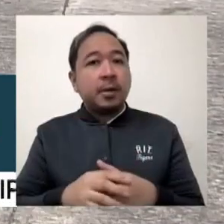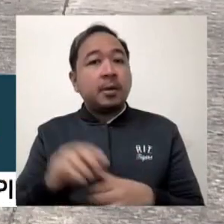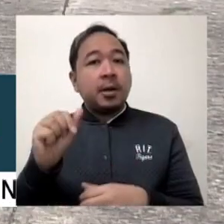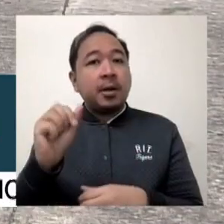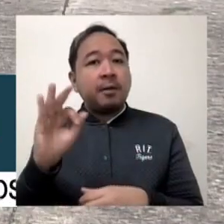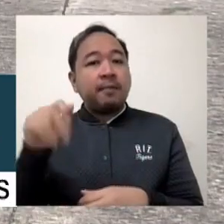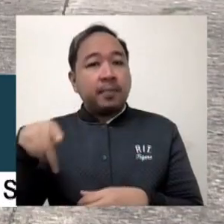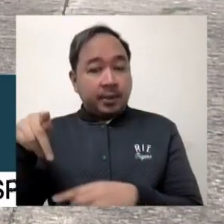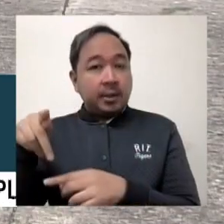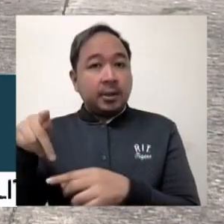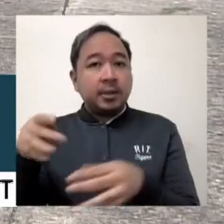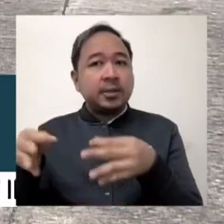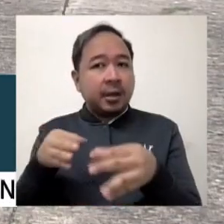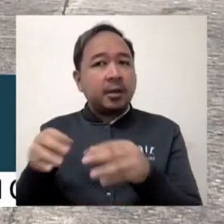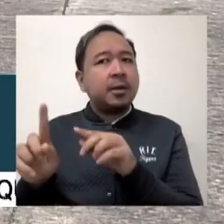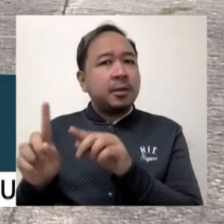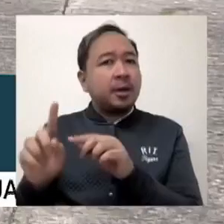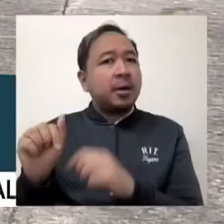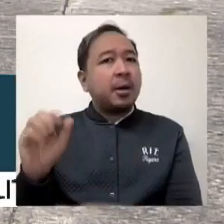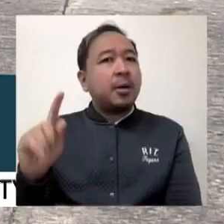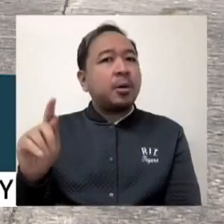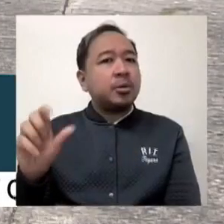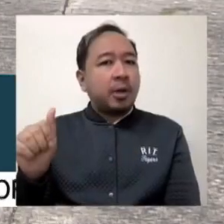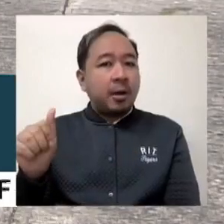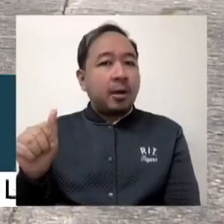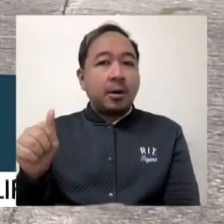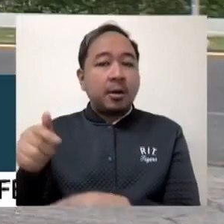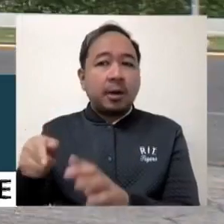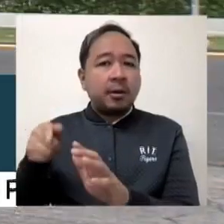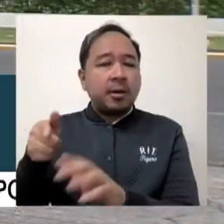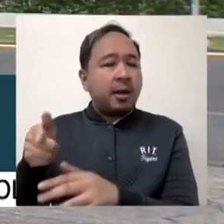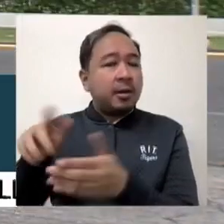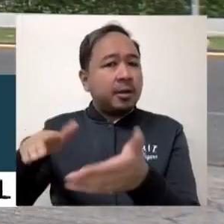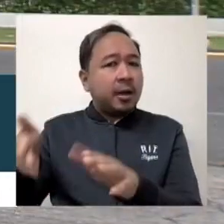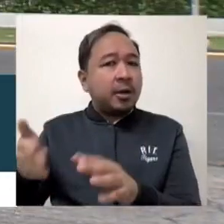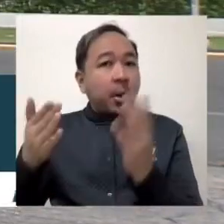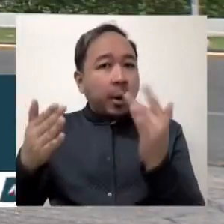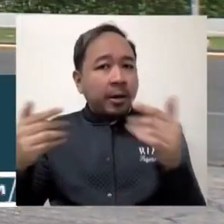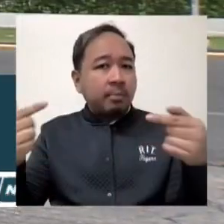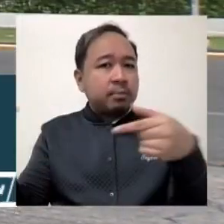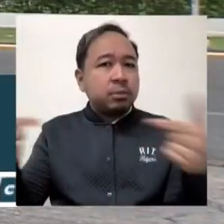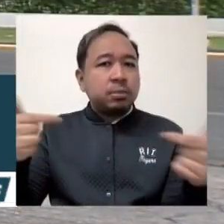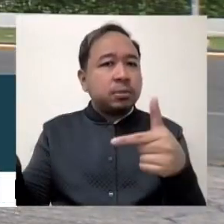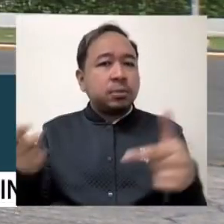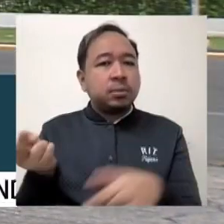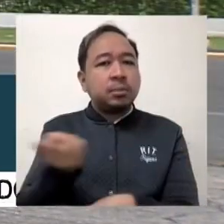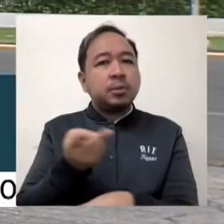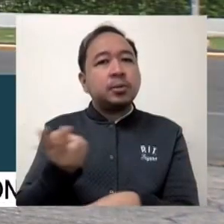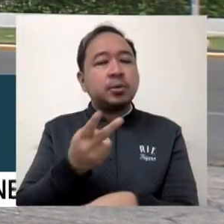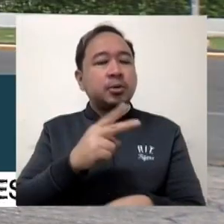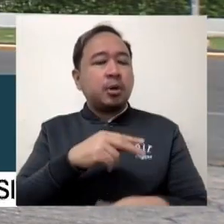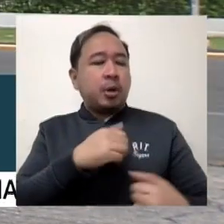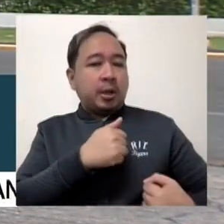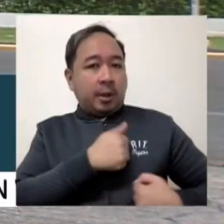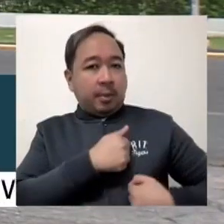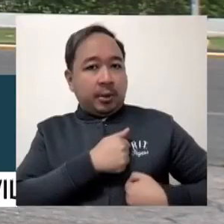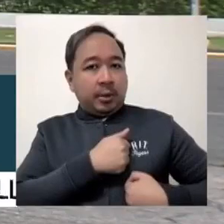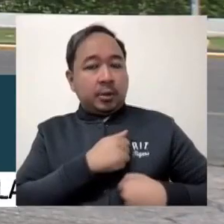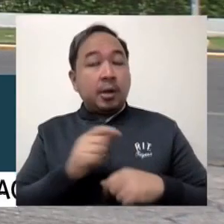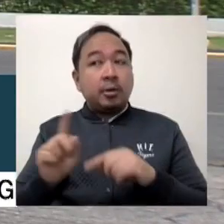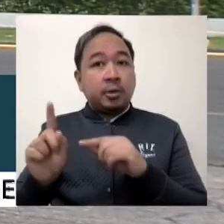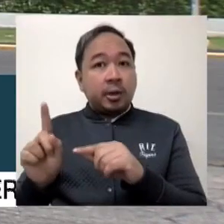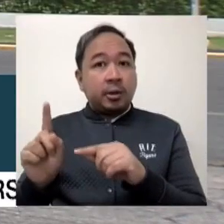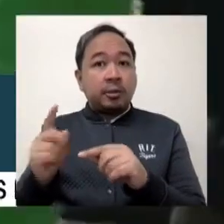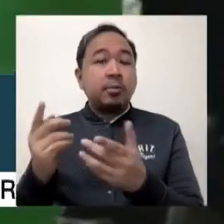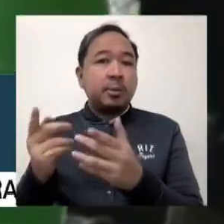insist Acosta was killed in a firefight. The AFP also blames Acosta for all the attacks perpetrated by the New People's